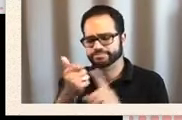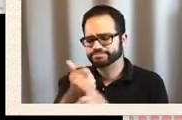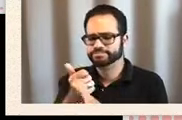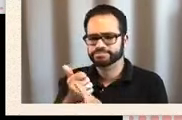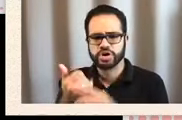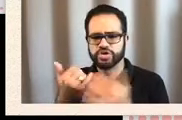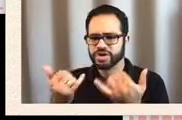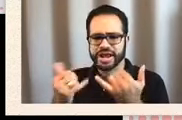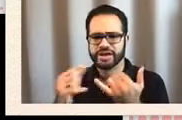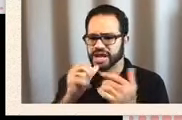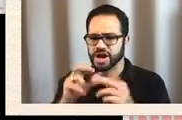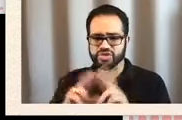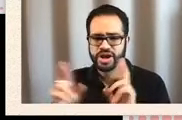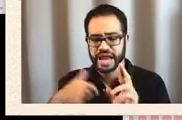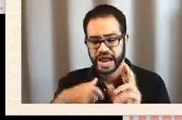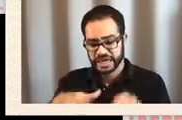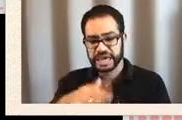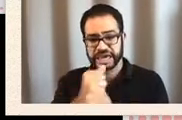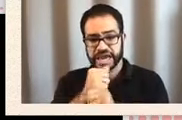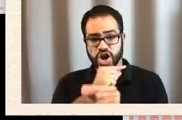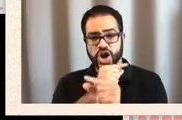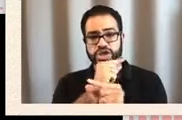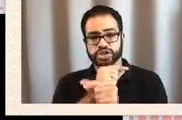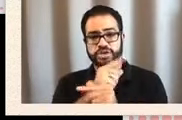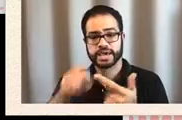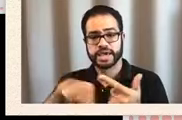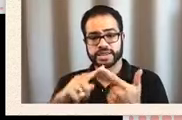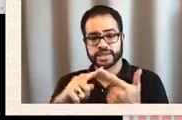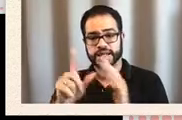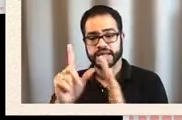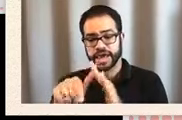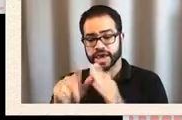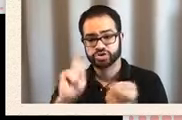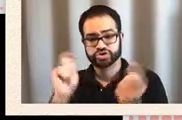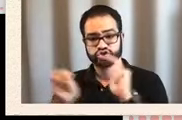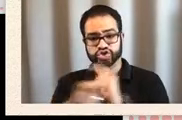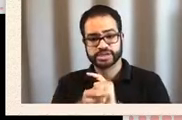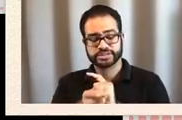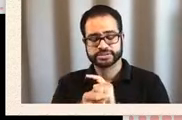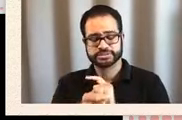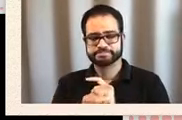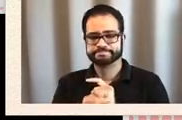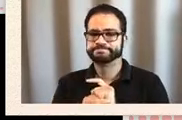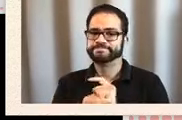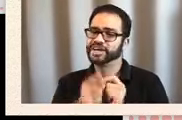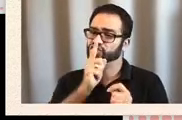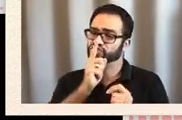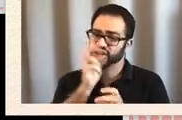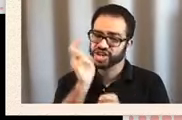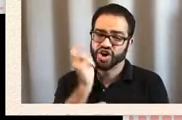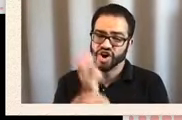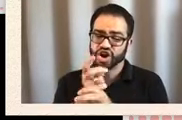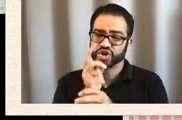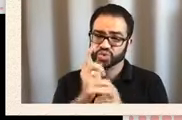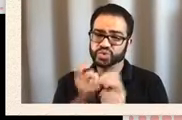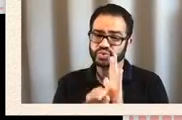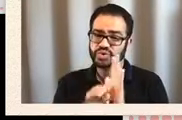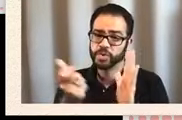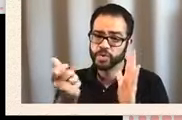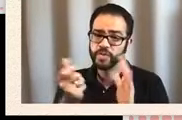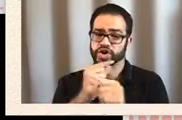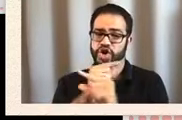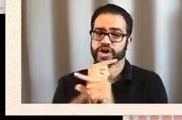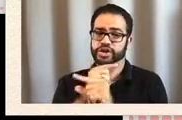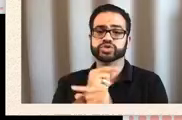ready? So the answer here is that it's really hard to get out of a guardianship. So we want to start with less